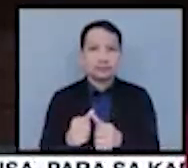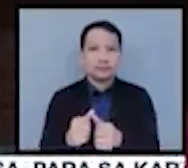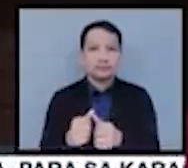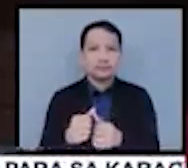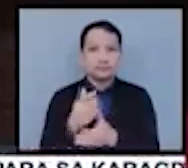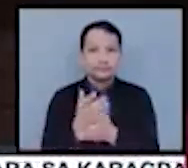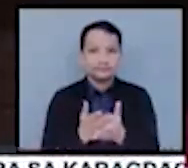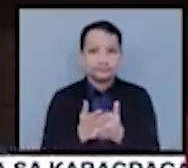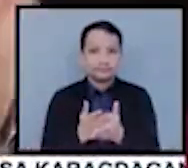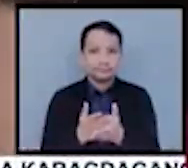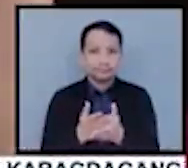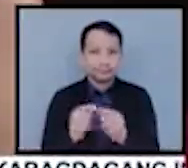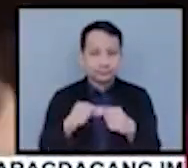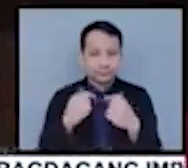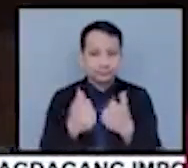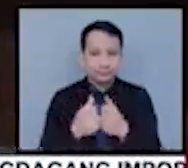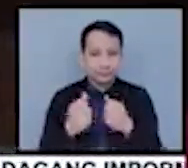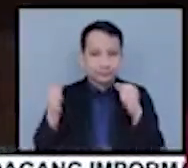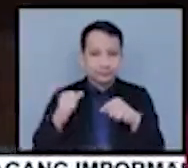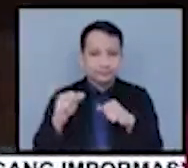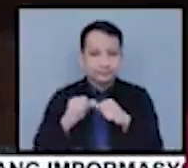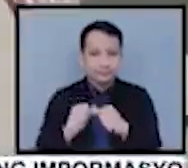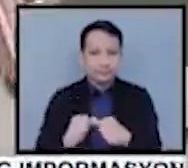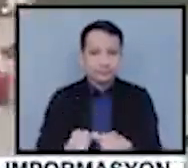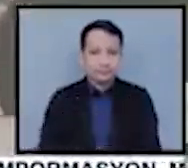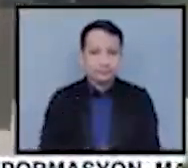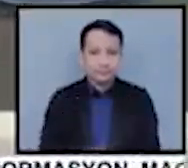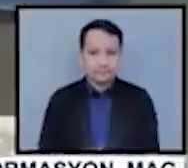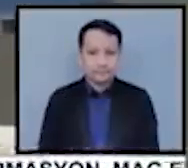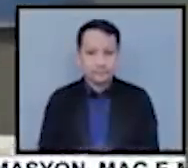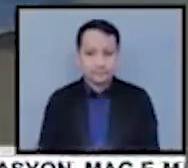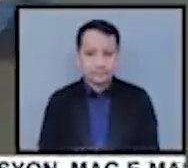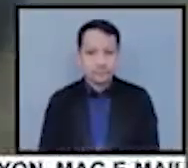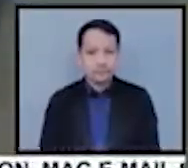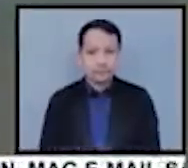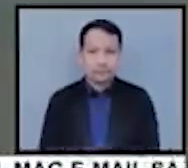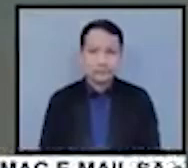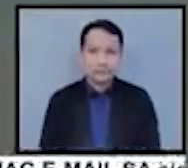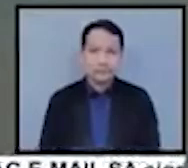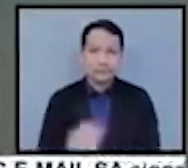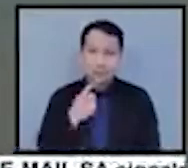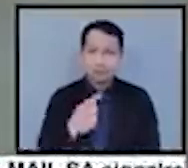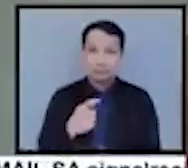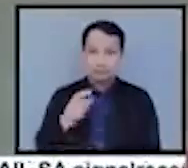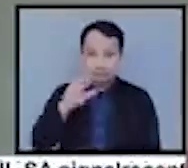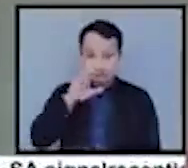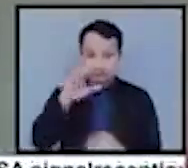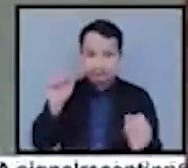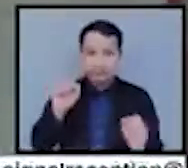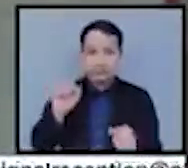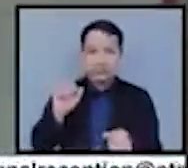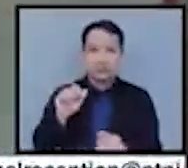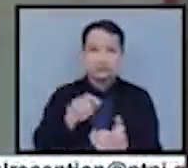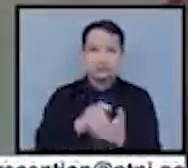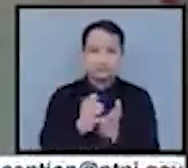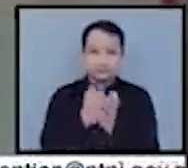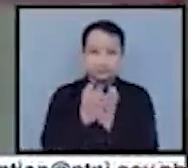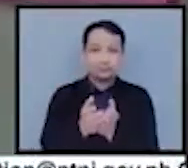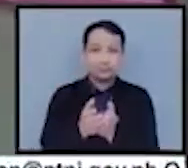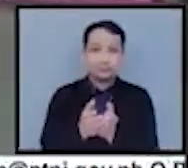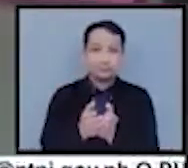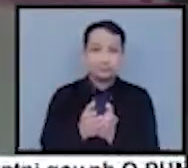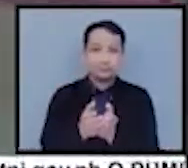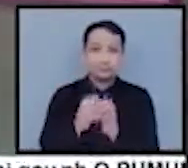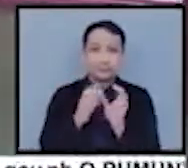sectors na they really don't want this. Sagot naman ang presidente ng Philippine Airporters Confederation Incorporated